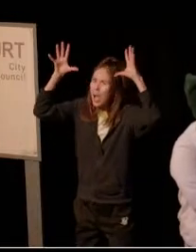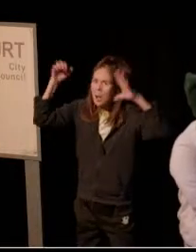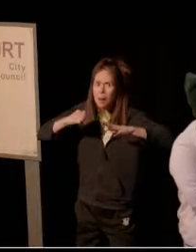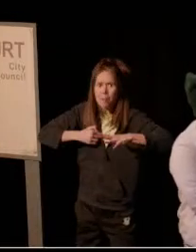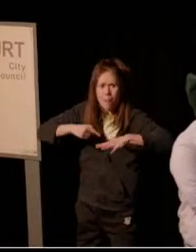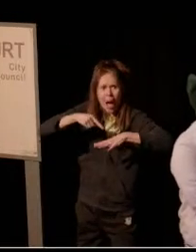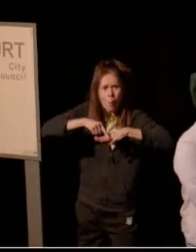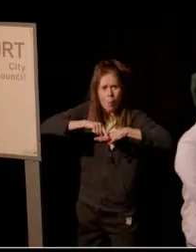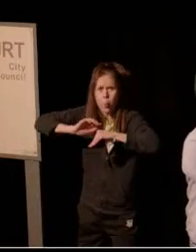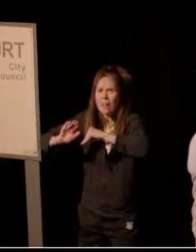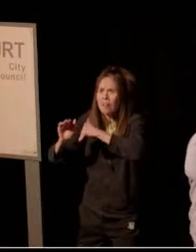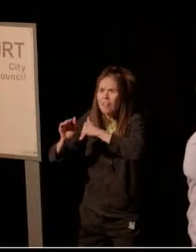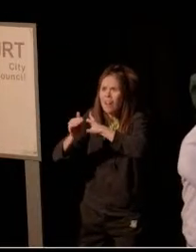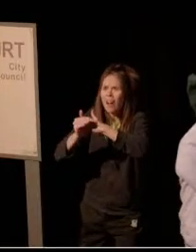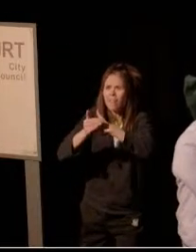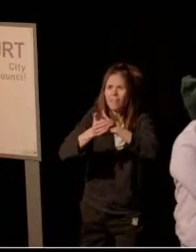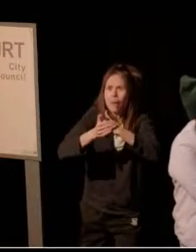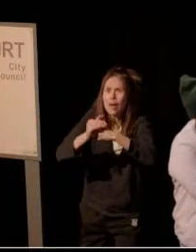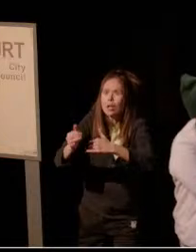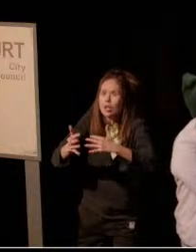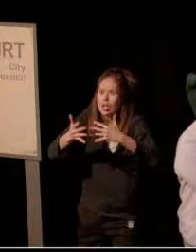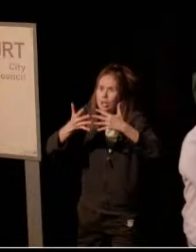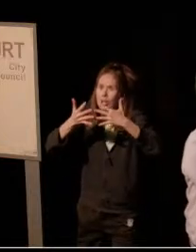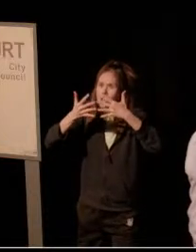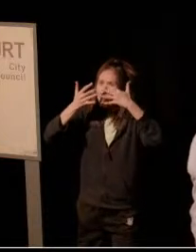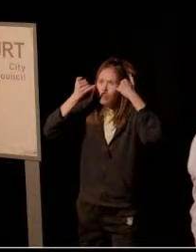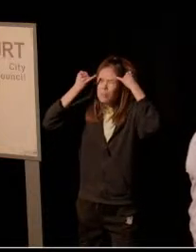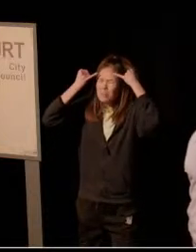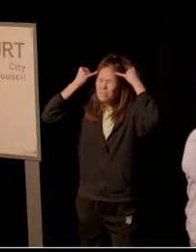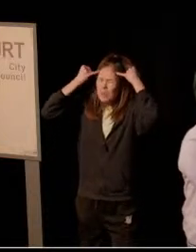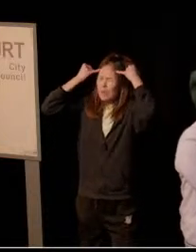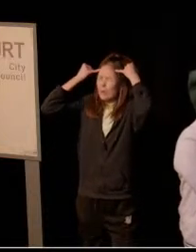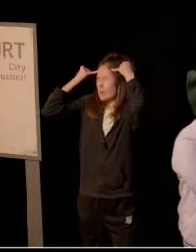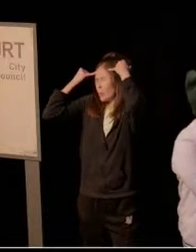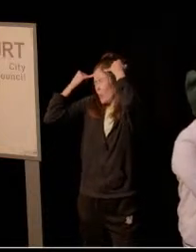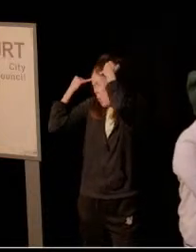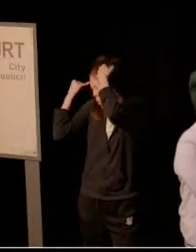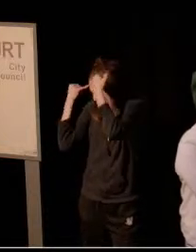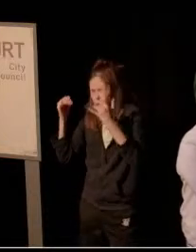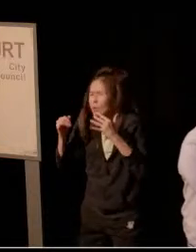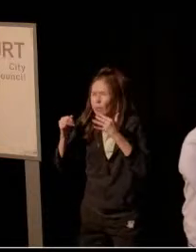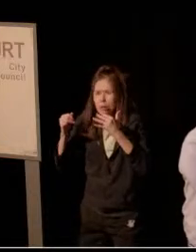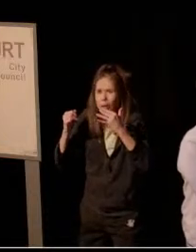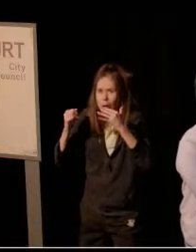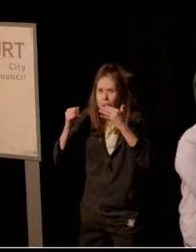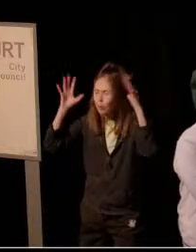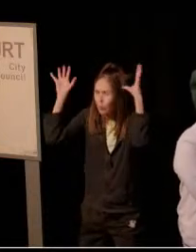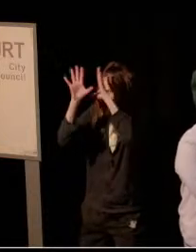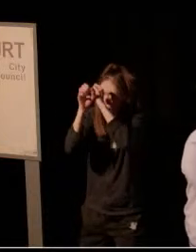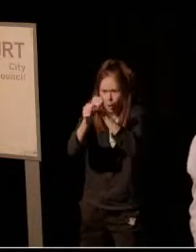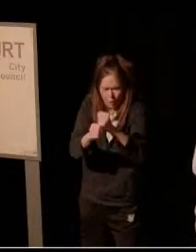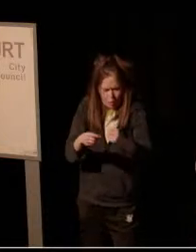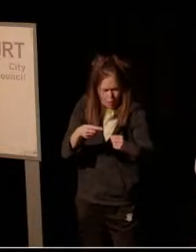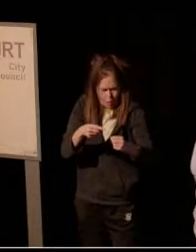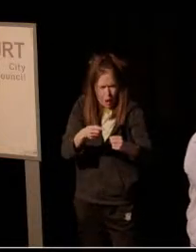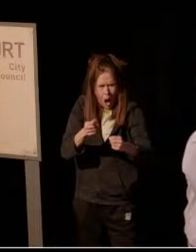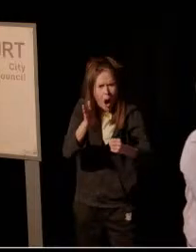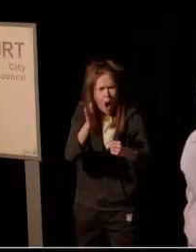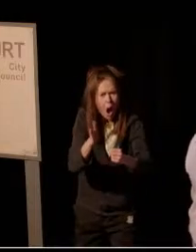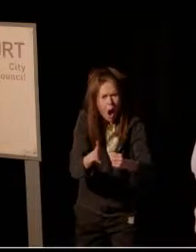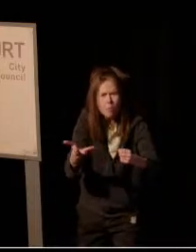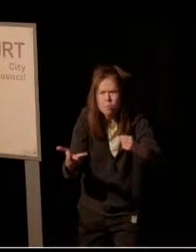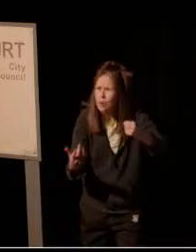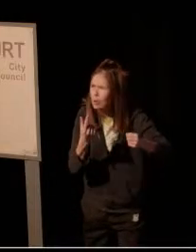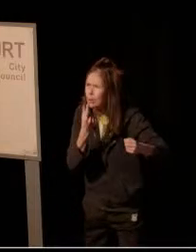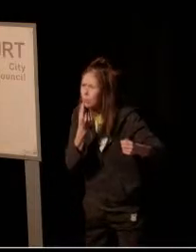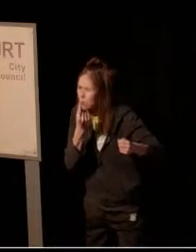unreal, trickster of the mind and husband nothing! Though it's possible, you're onto something and you know it, and it's far from invention